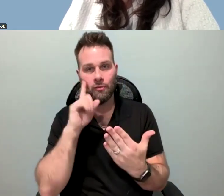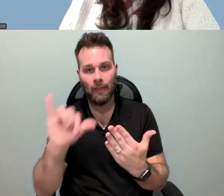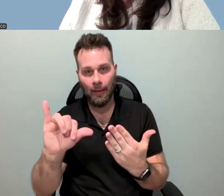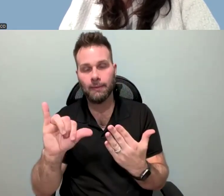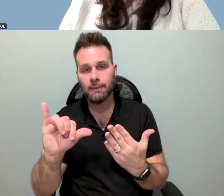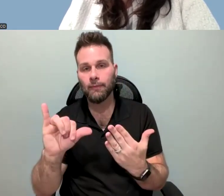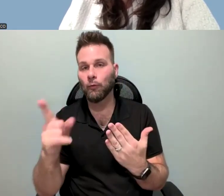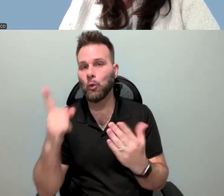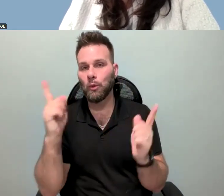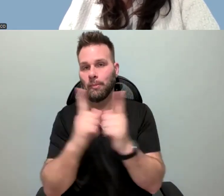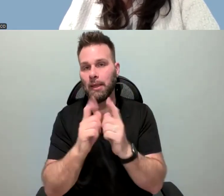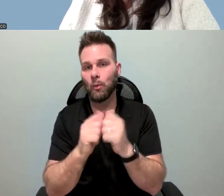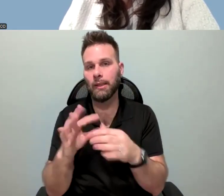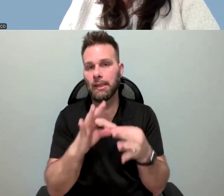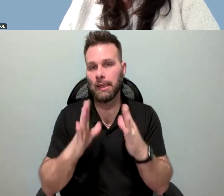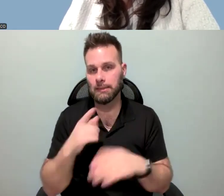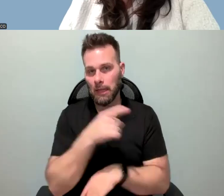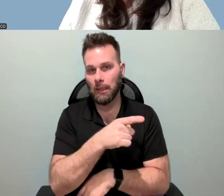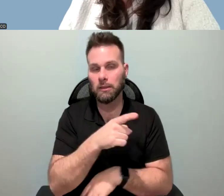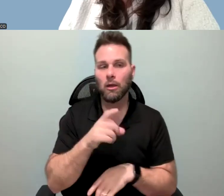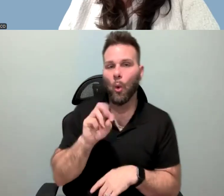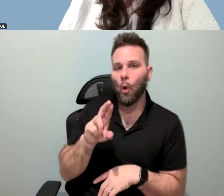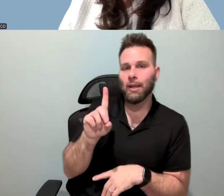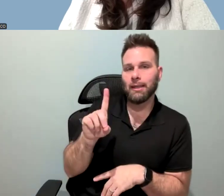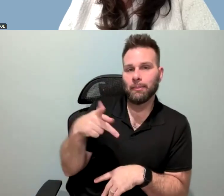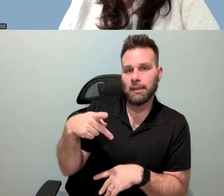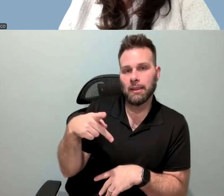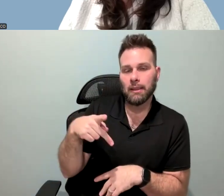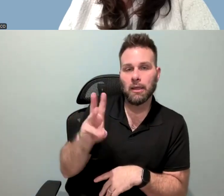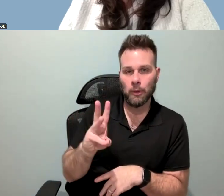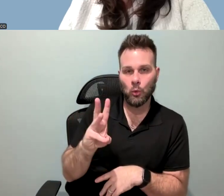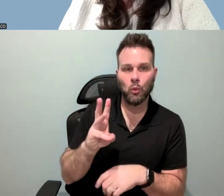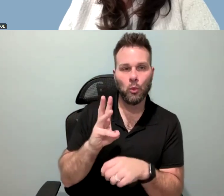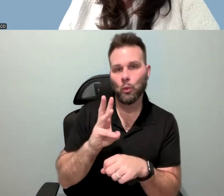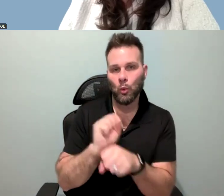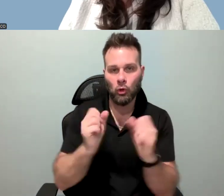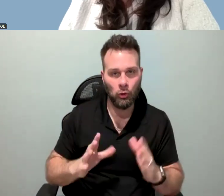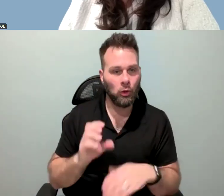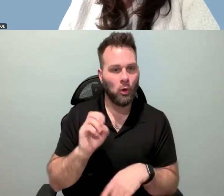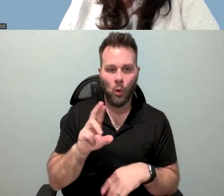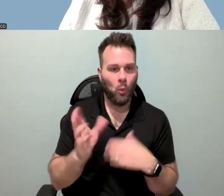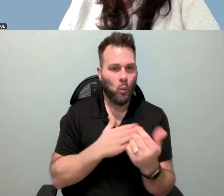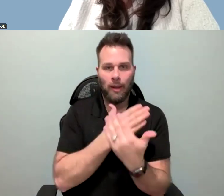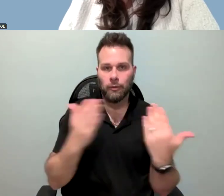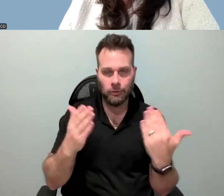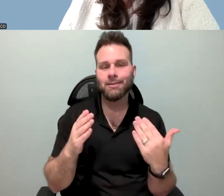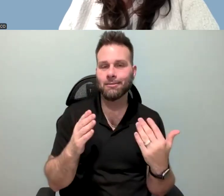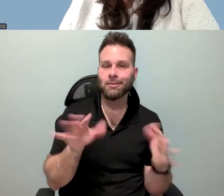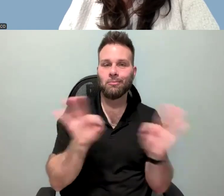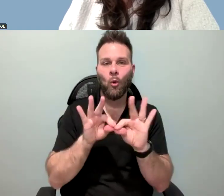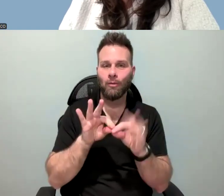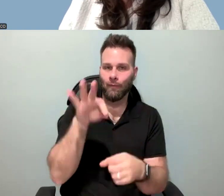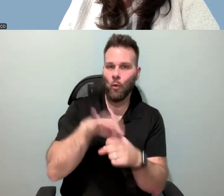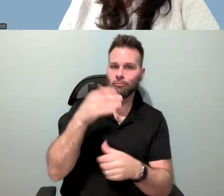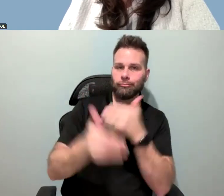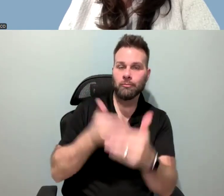for you to go meet with your liaison or DPW department or whoever. And then just follow the same voting procedure. That way the